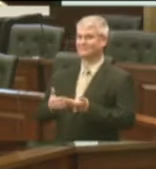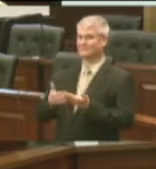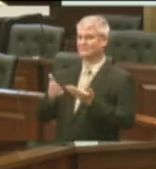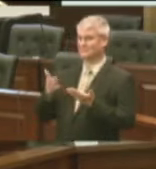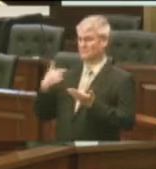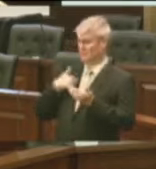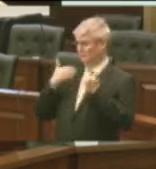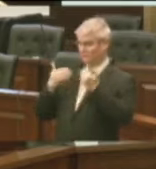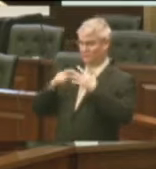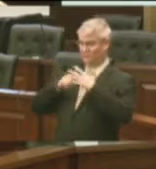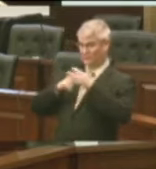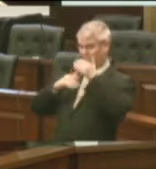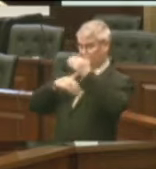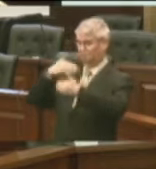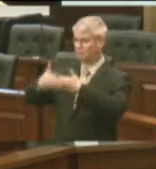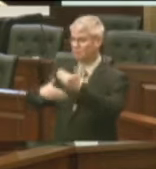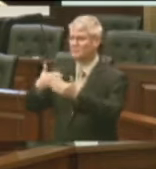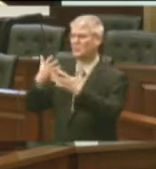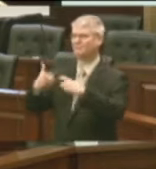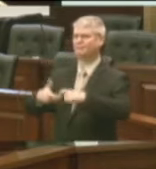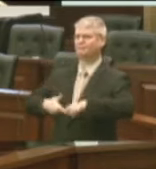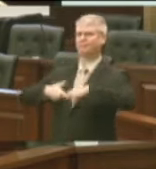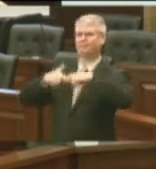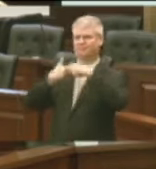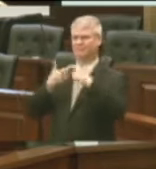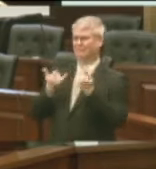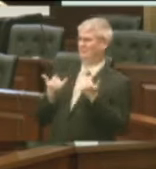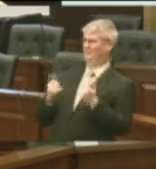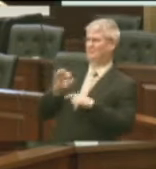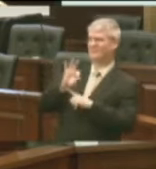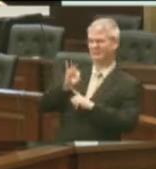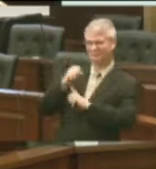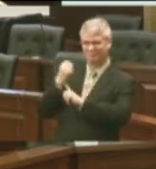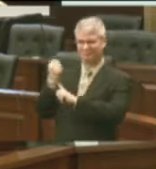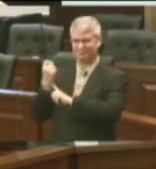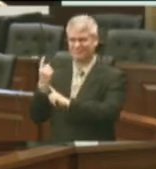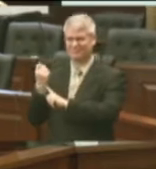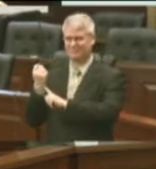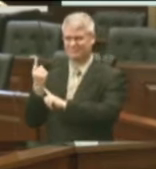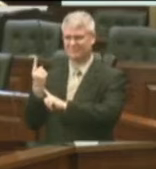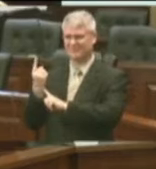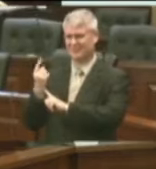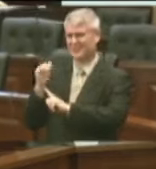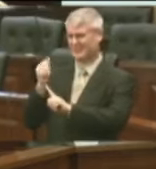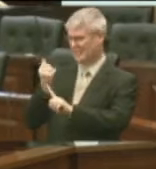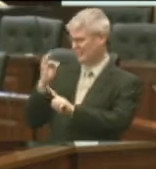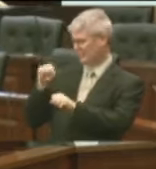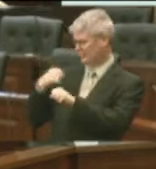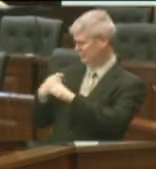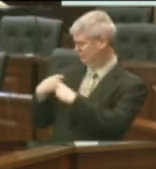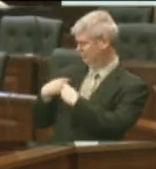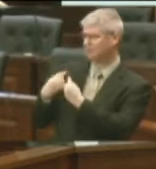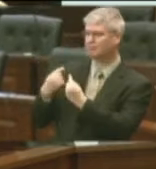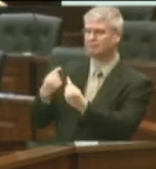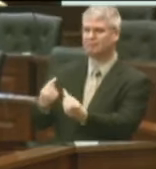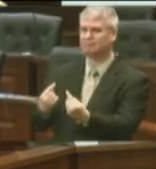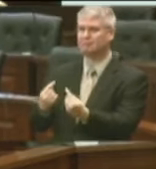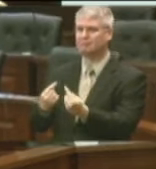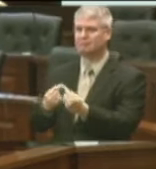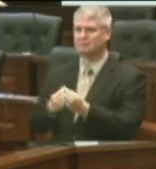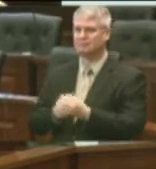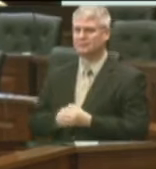of 9/11, and we have firefighters that are in Idaho and in other states, but today is always a good day to